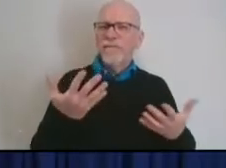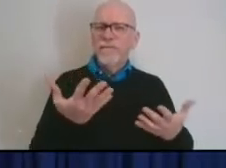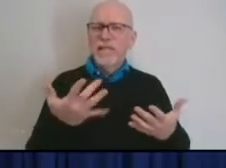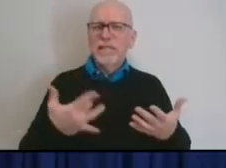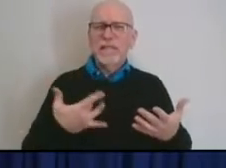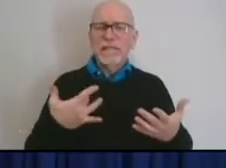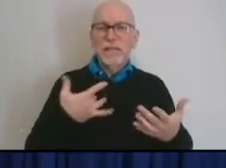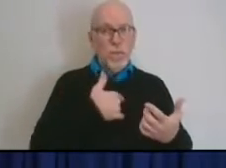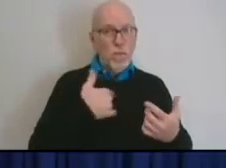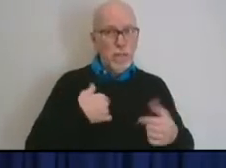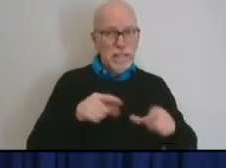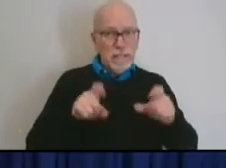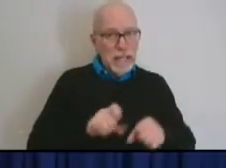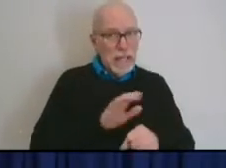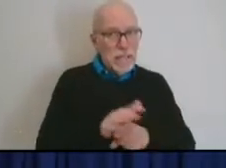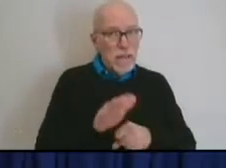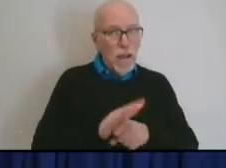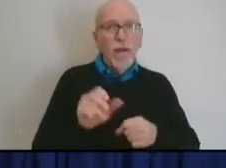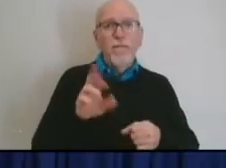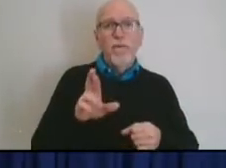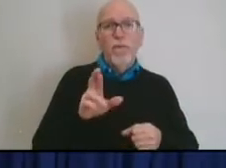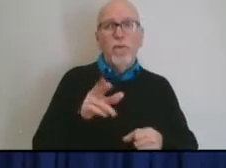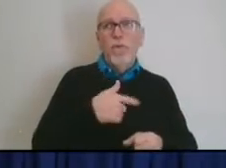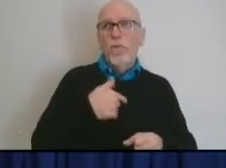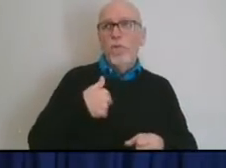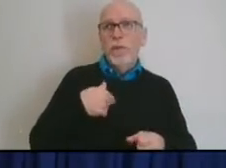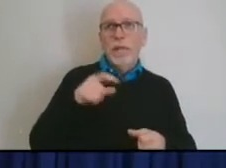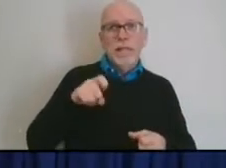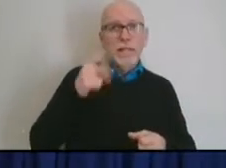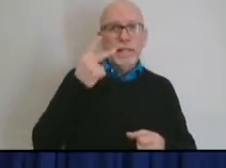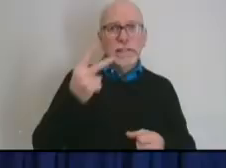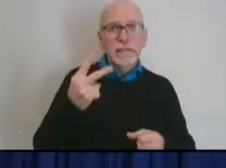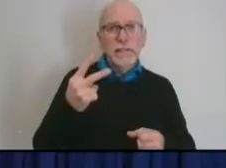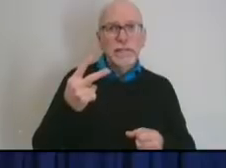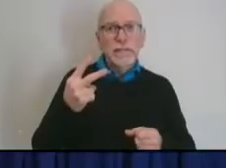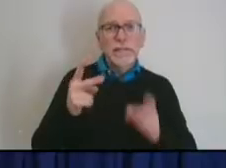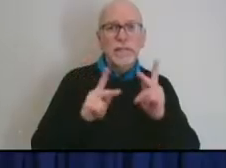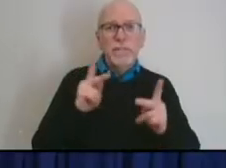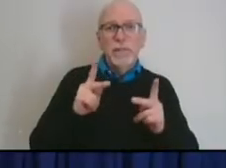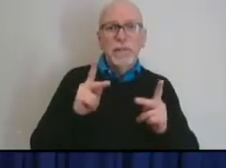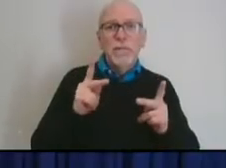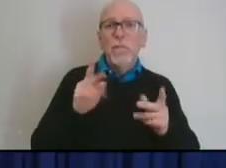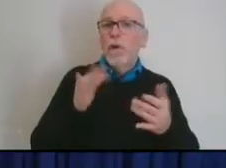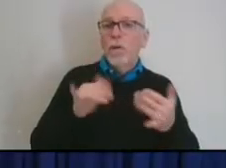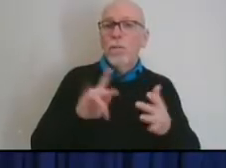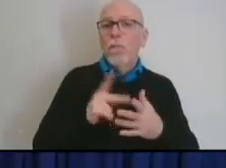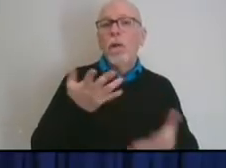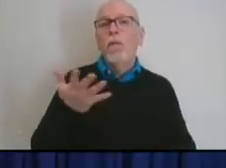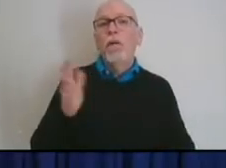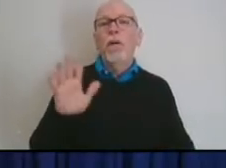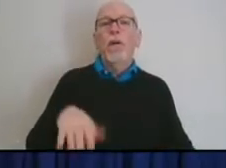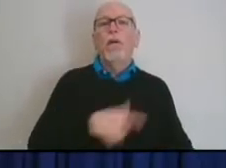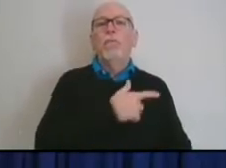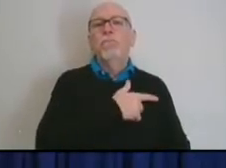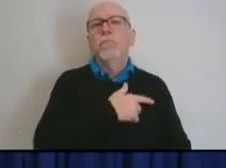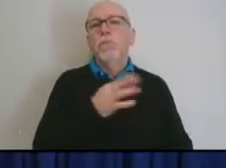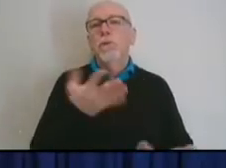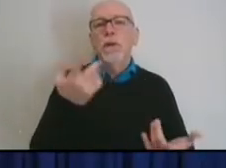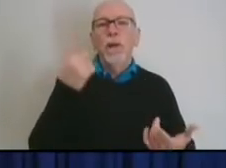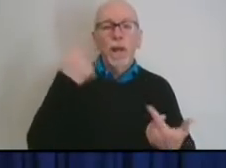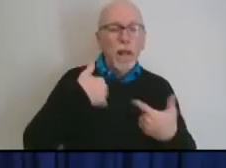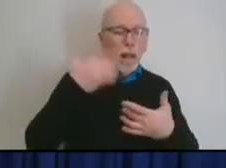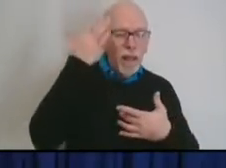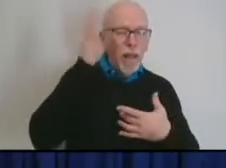we testing enough? Would we like to see, people may be getting complacent and just sort of thinking, oh, there's no way it's COVID. Is there a